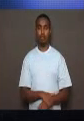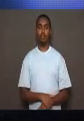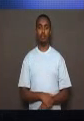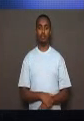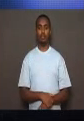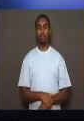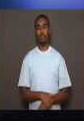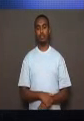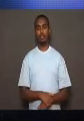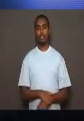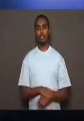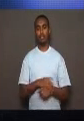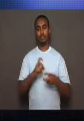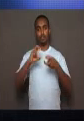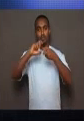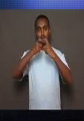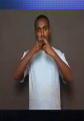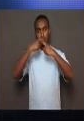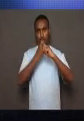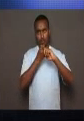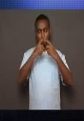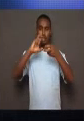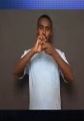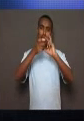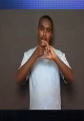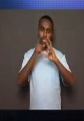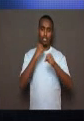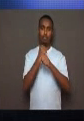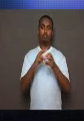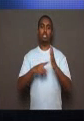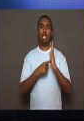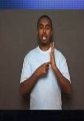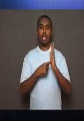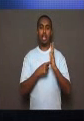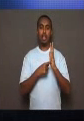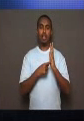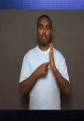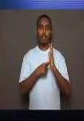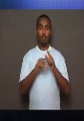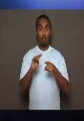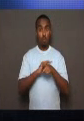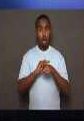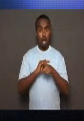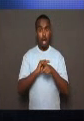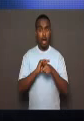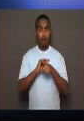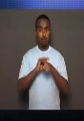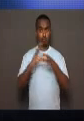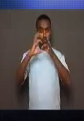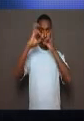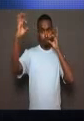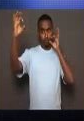A construction worker might also be an electrician who specializes in the installation